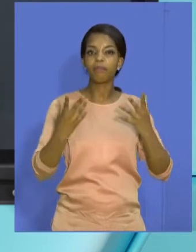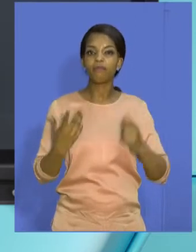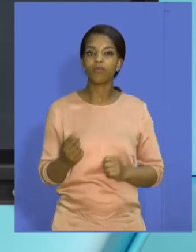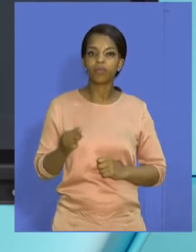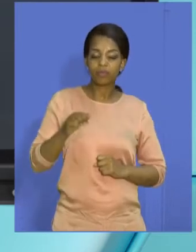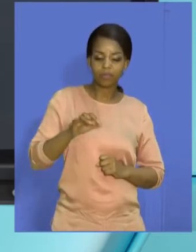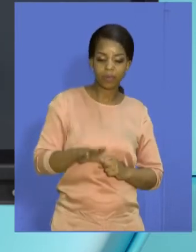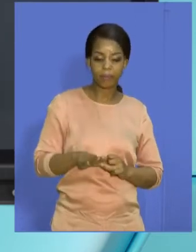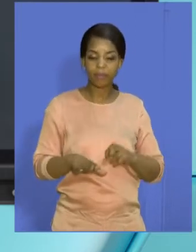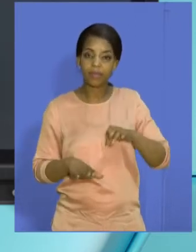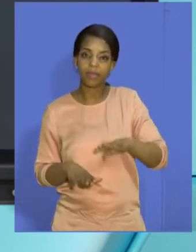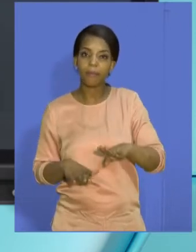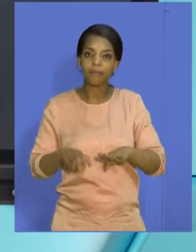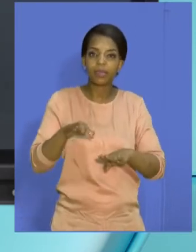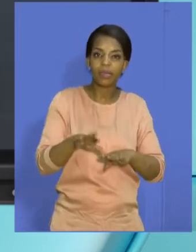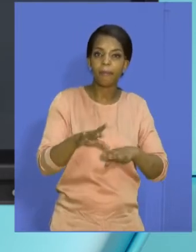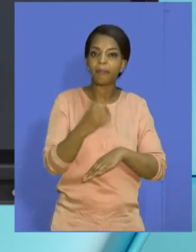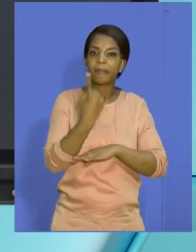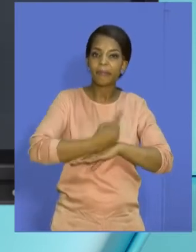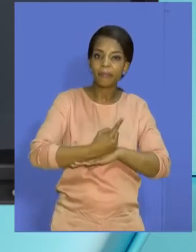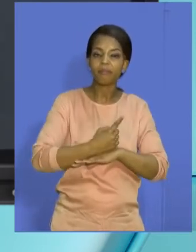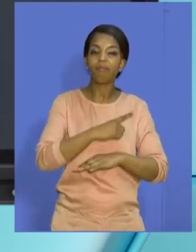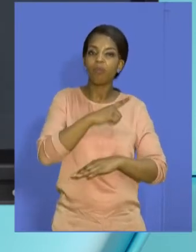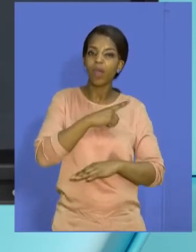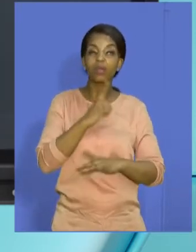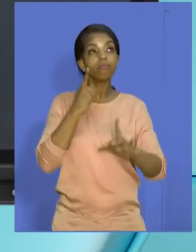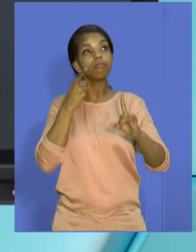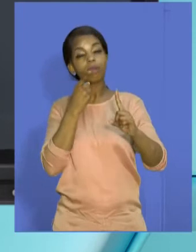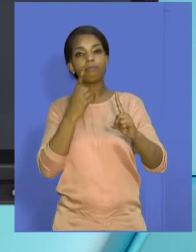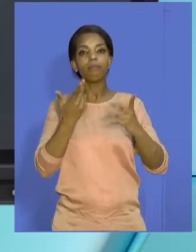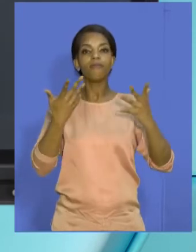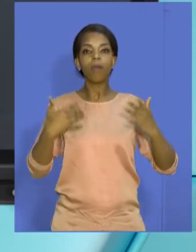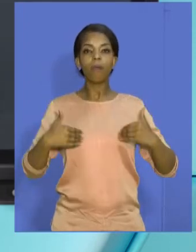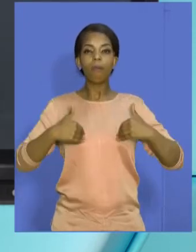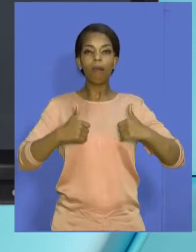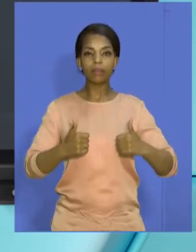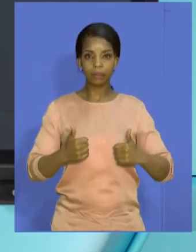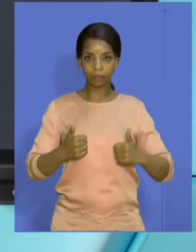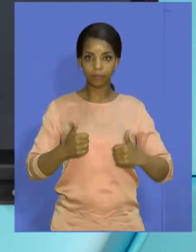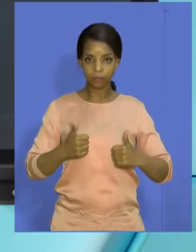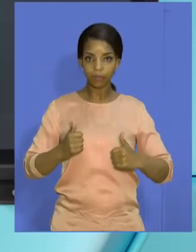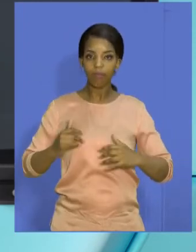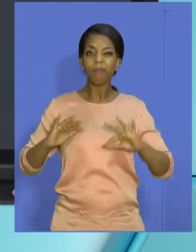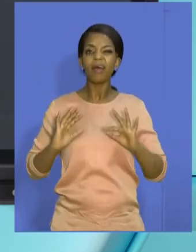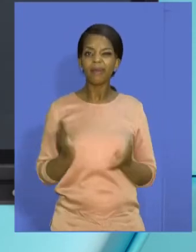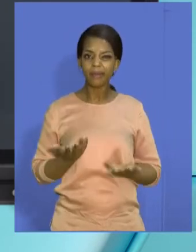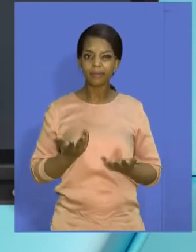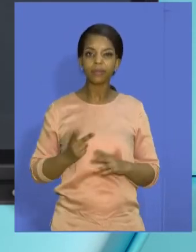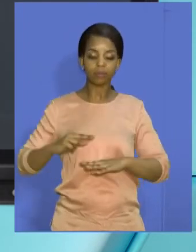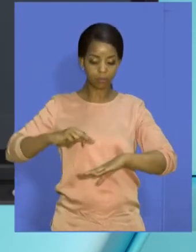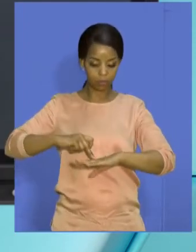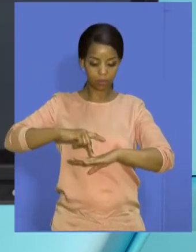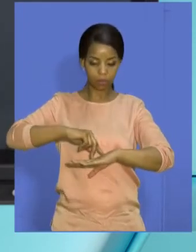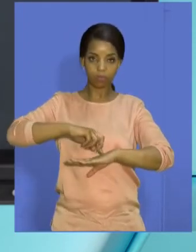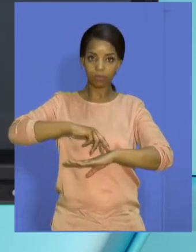they are progressing with their health journey or with their walking, right? And specifically, that